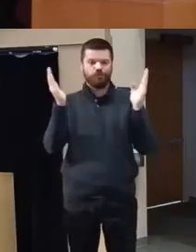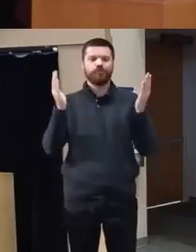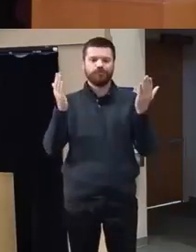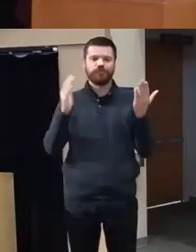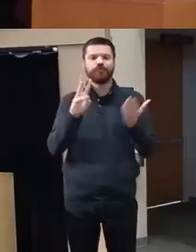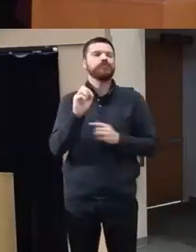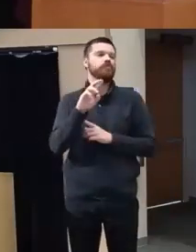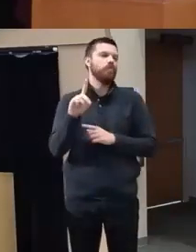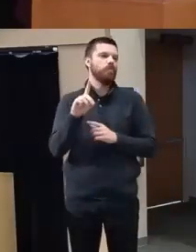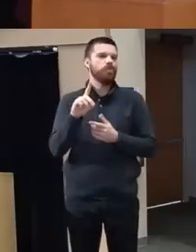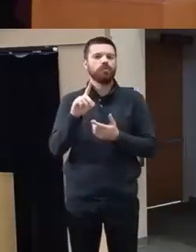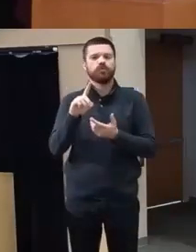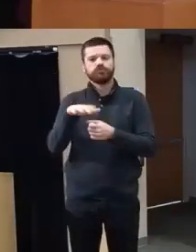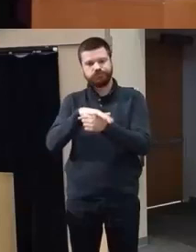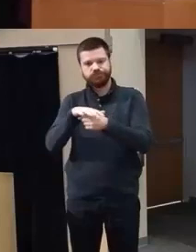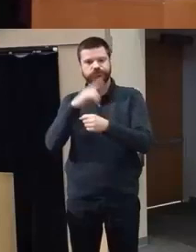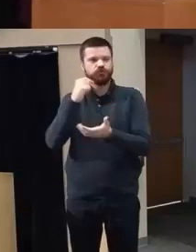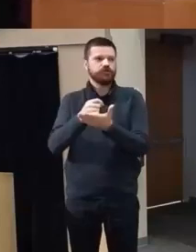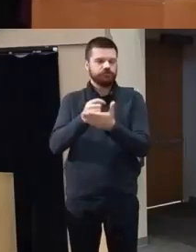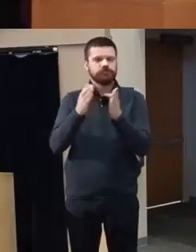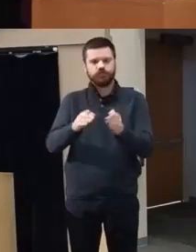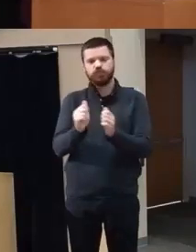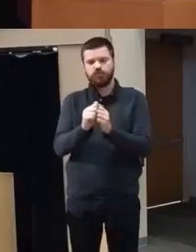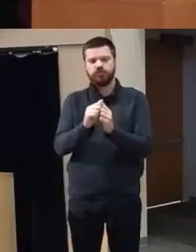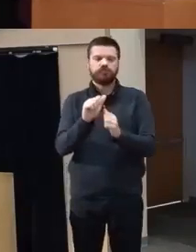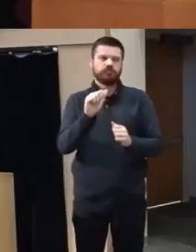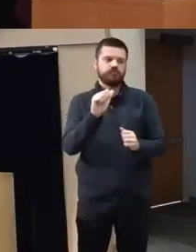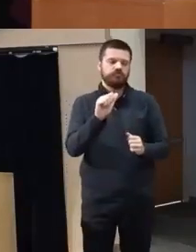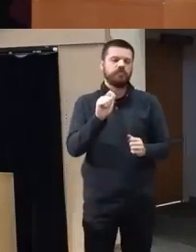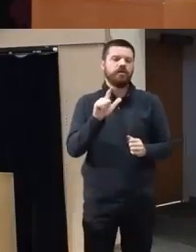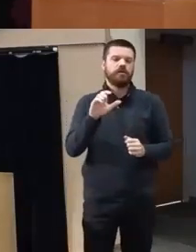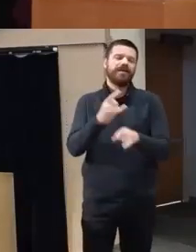with alcohol use disorder.